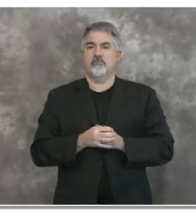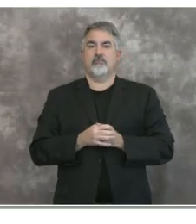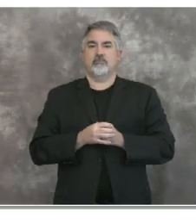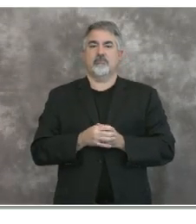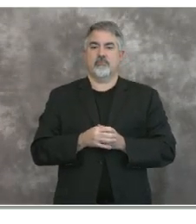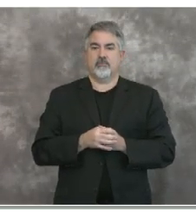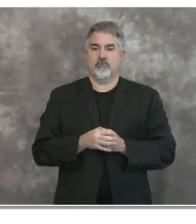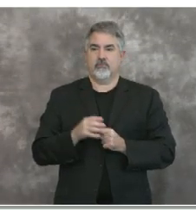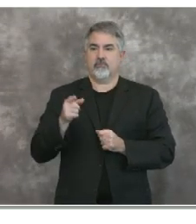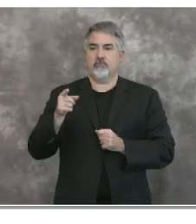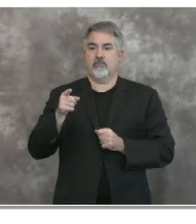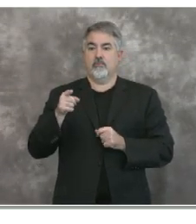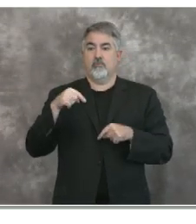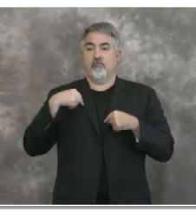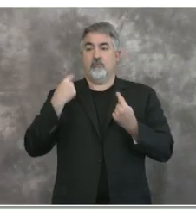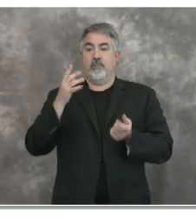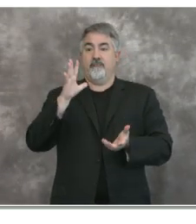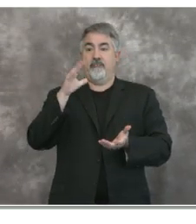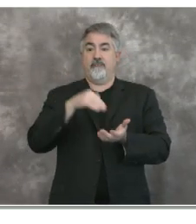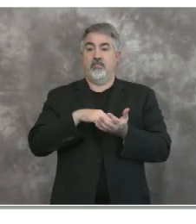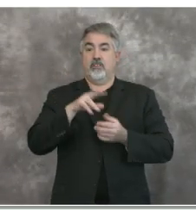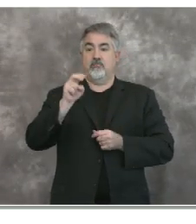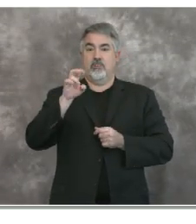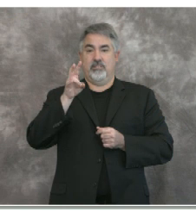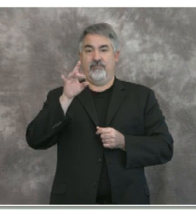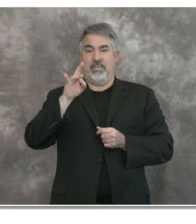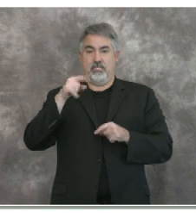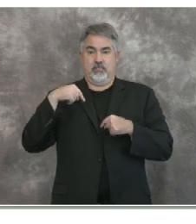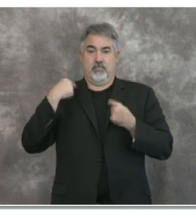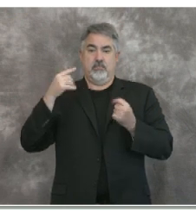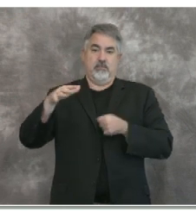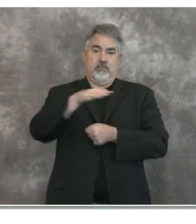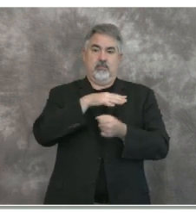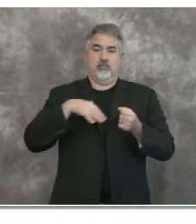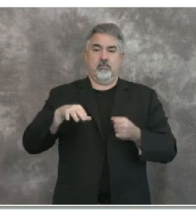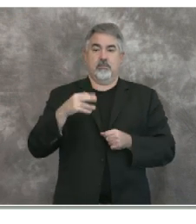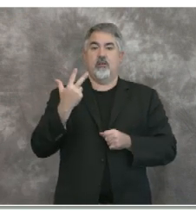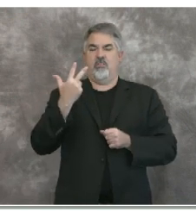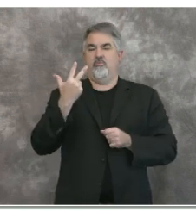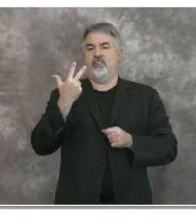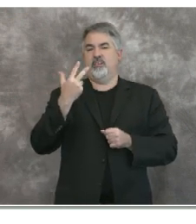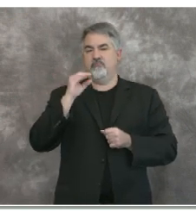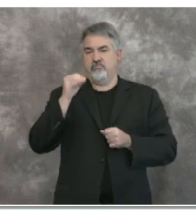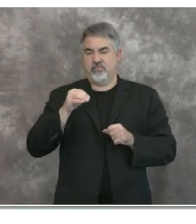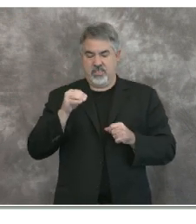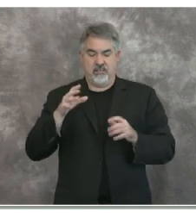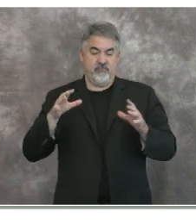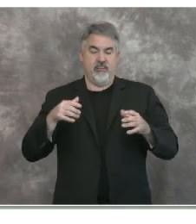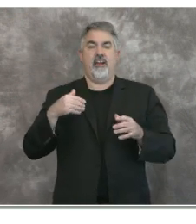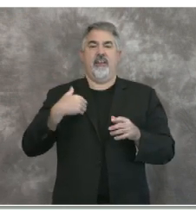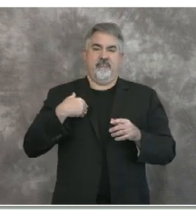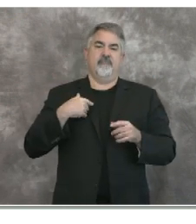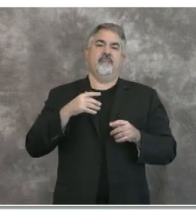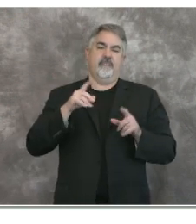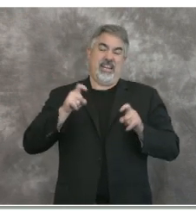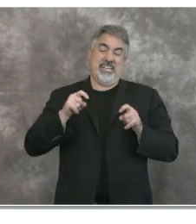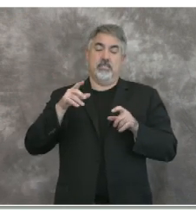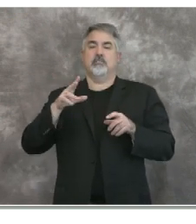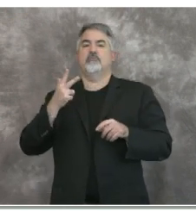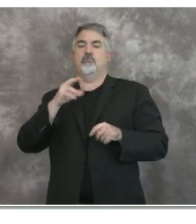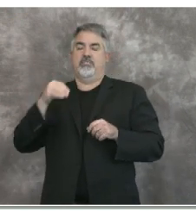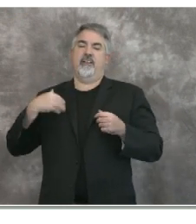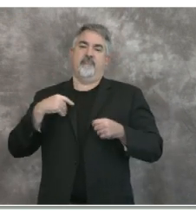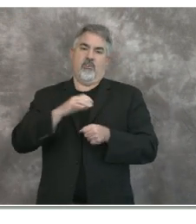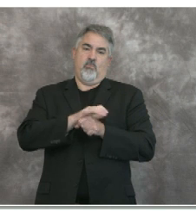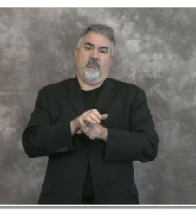That is 3% positive rate. That is good news. That is encouraging. We're seeing our rolling 14-day